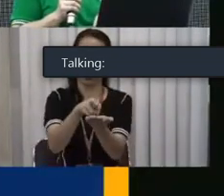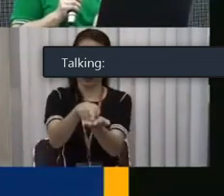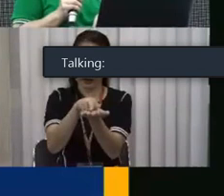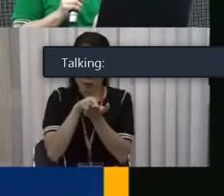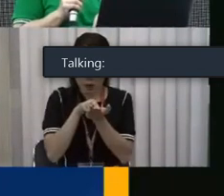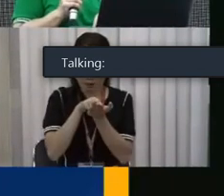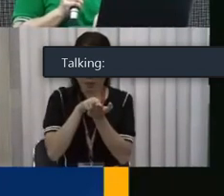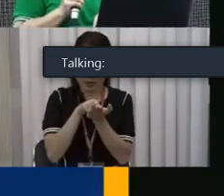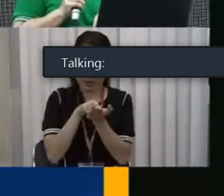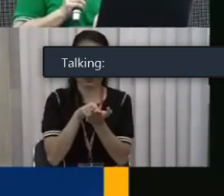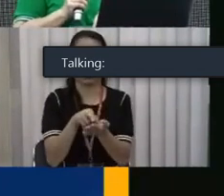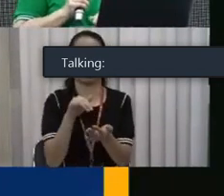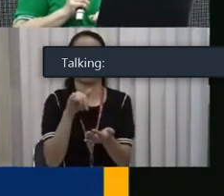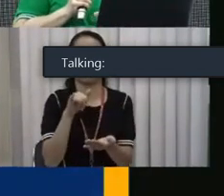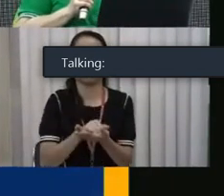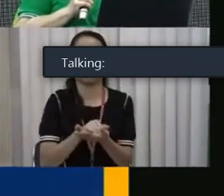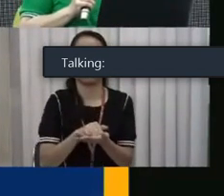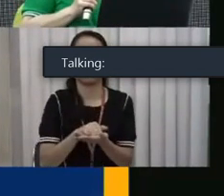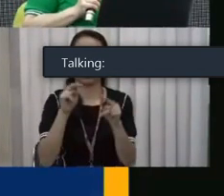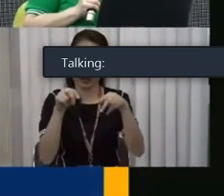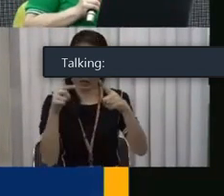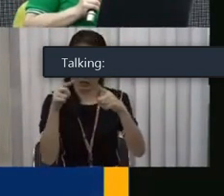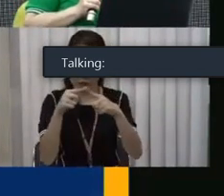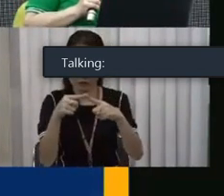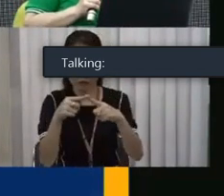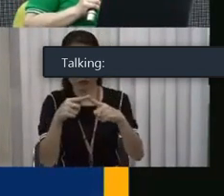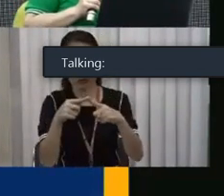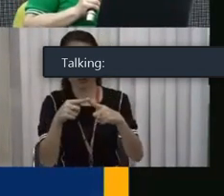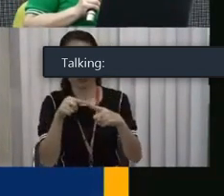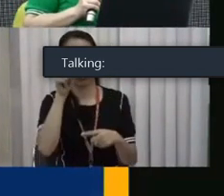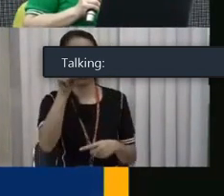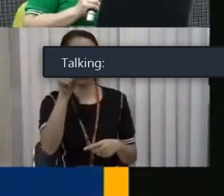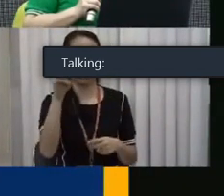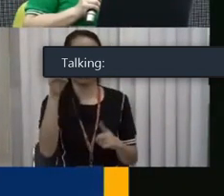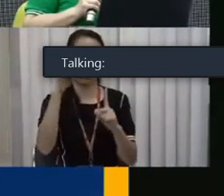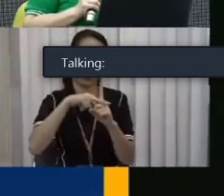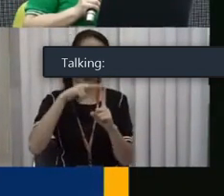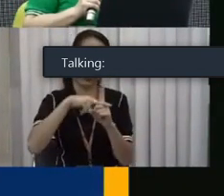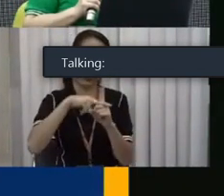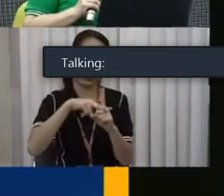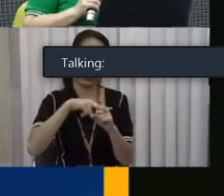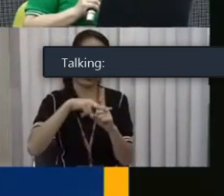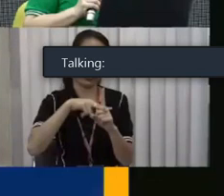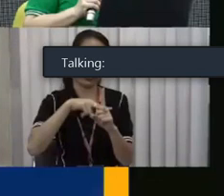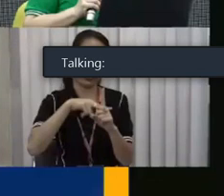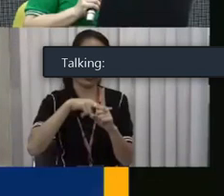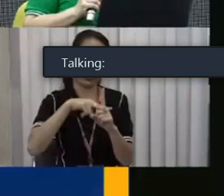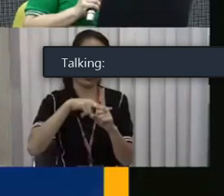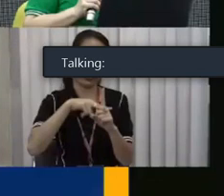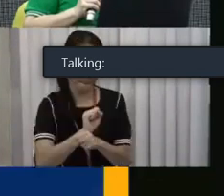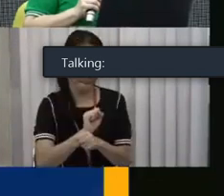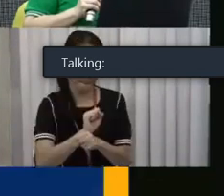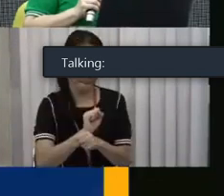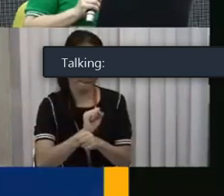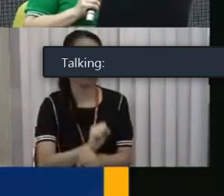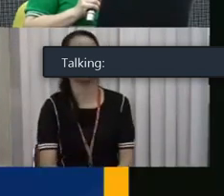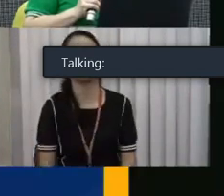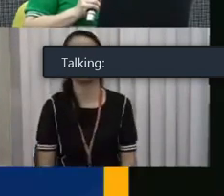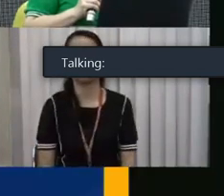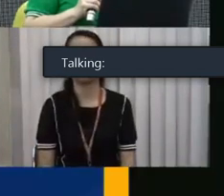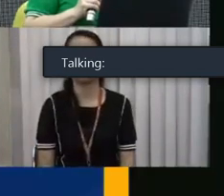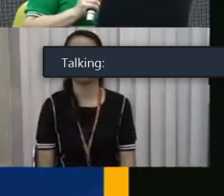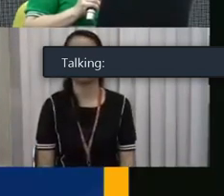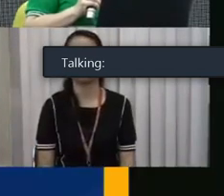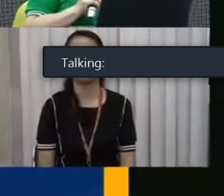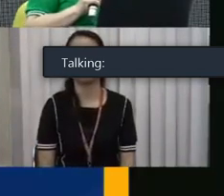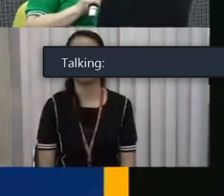last April 10, 2019. So, it is the policy of the state to promote full employment and